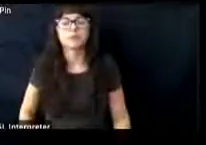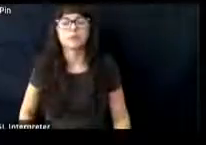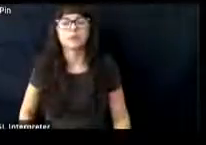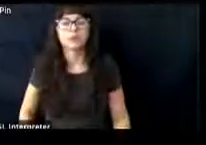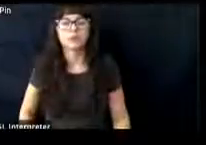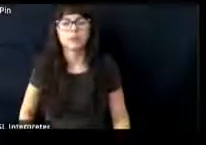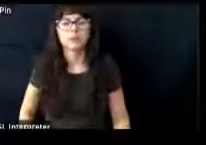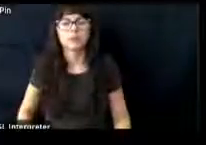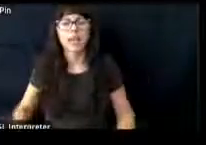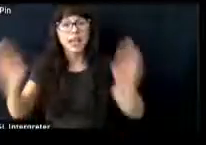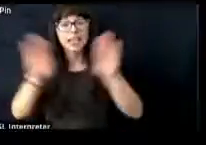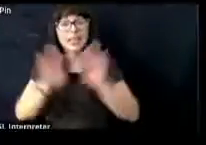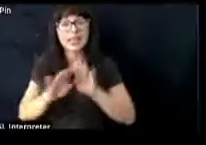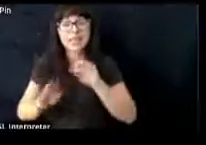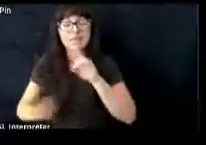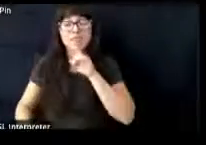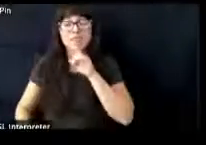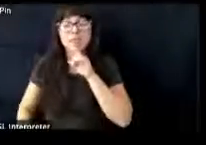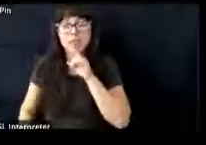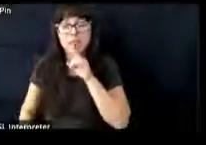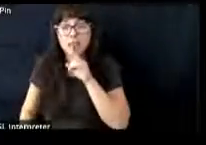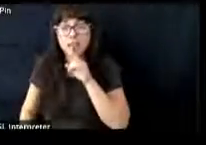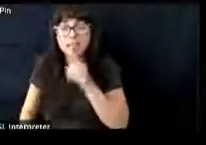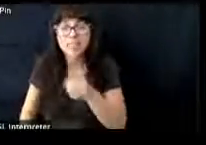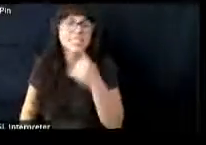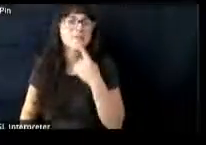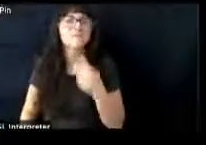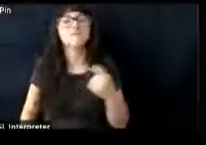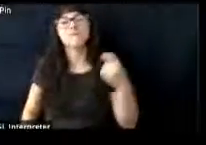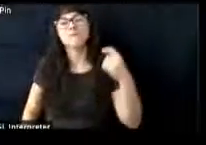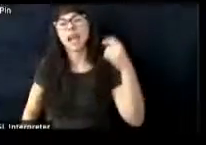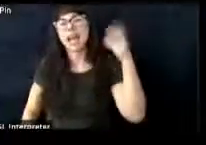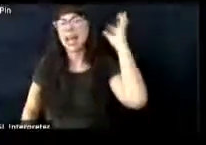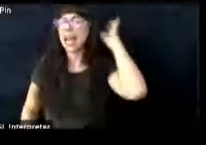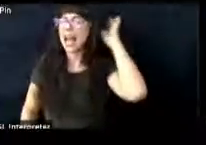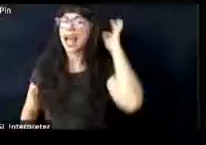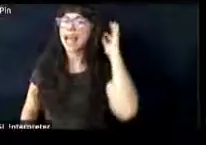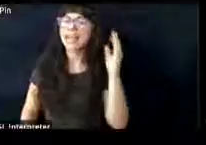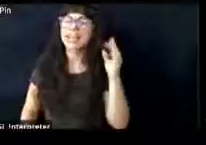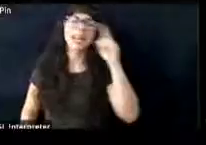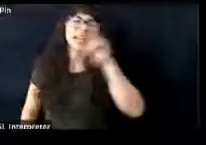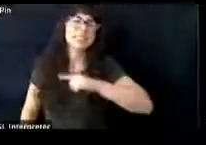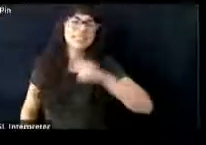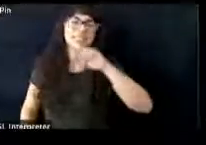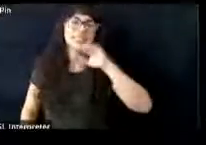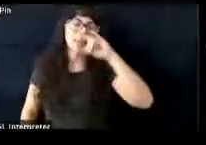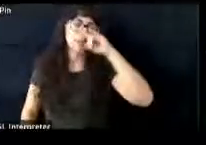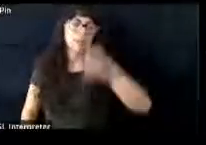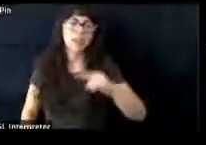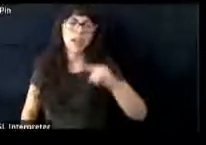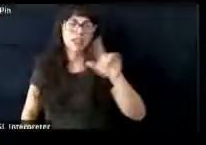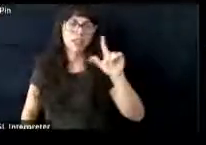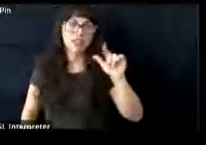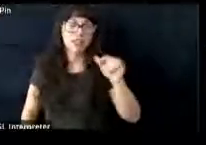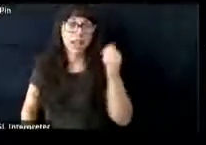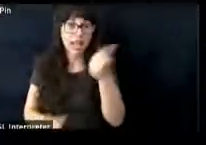The Valley is the redheaded stepchild of Los Angeles. Anytime that we are represented by someone south of